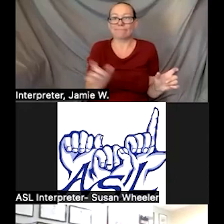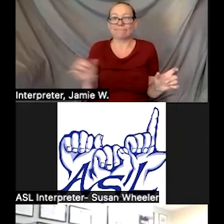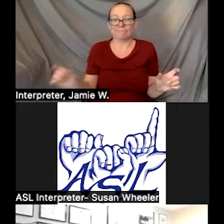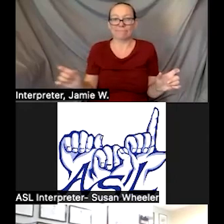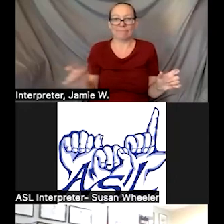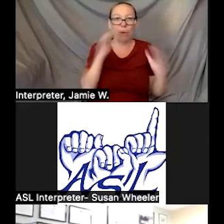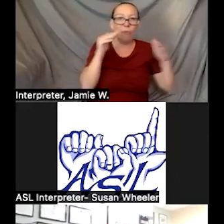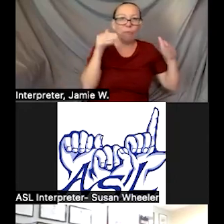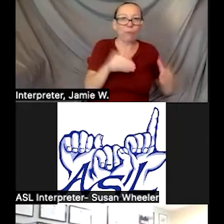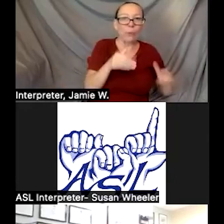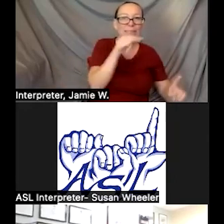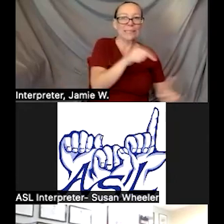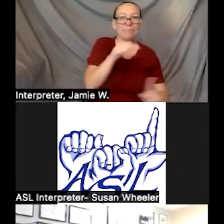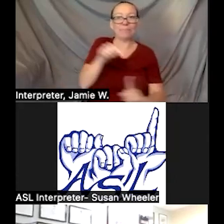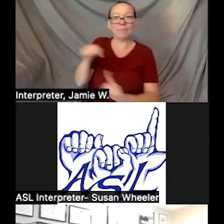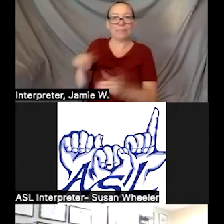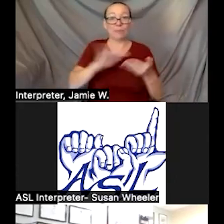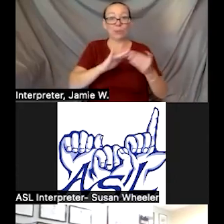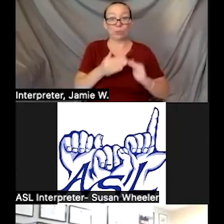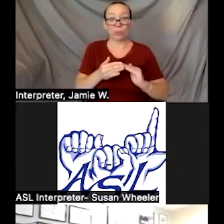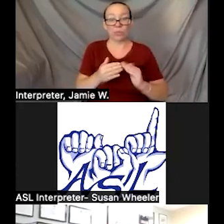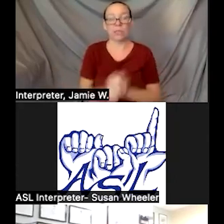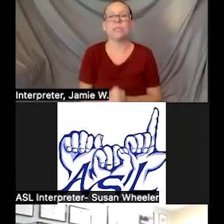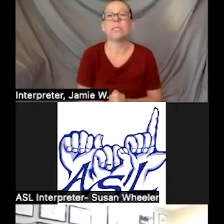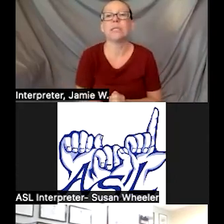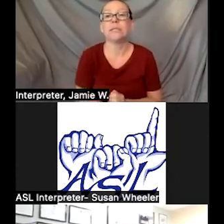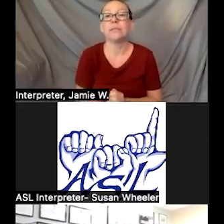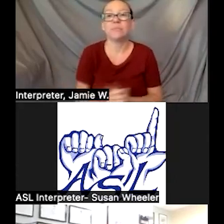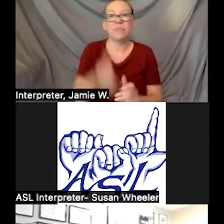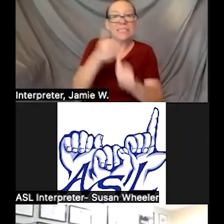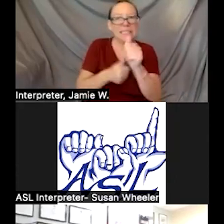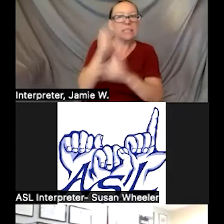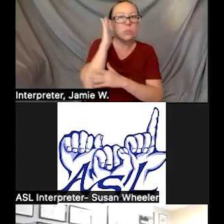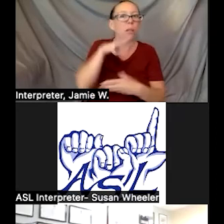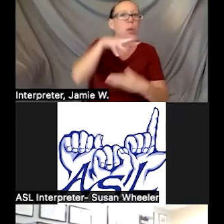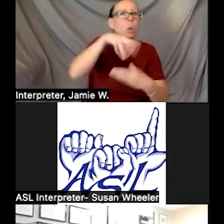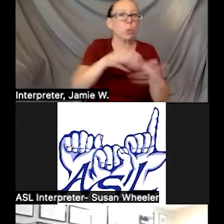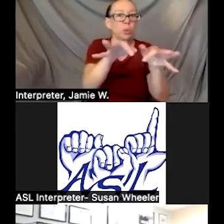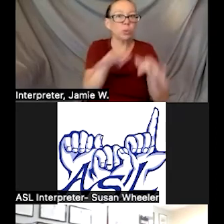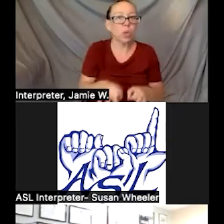have instructions and a blank AFN DRA for people to use.